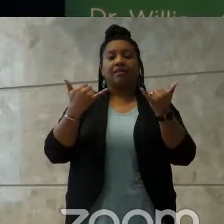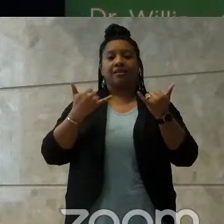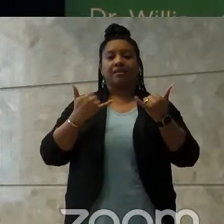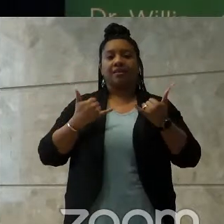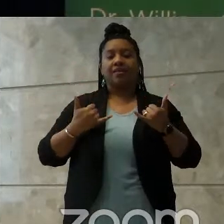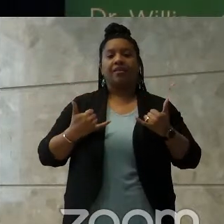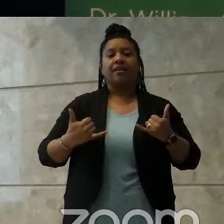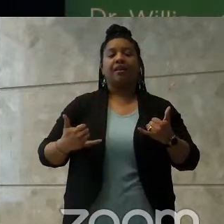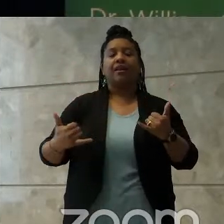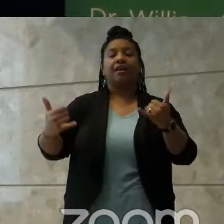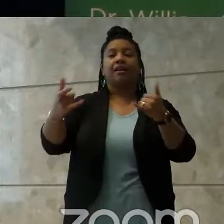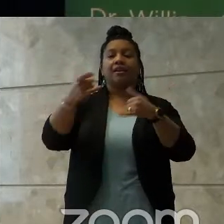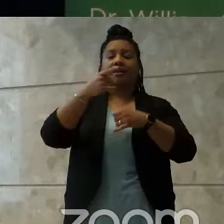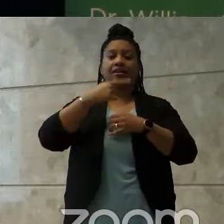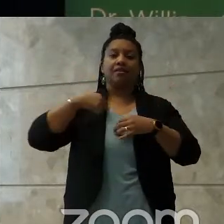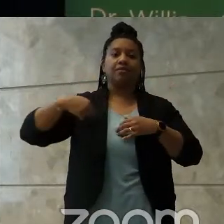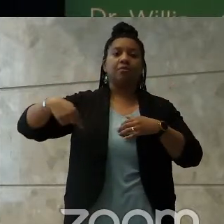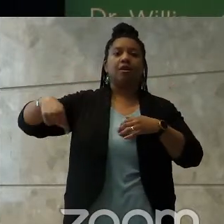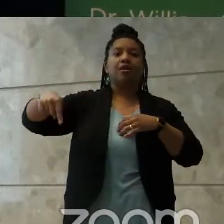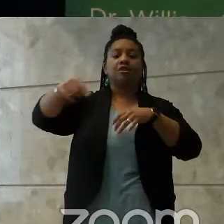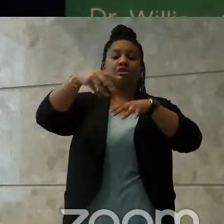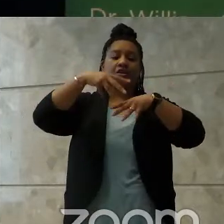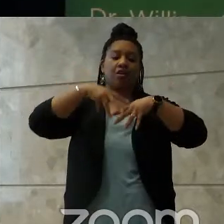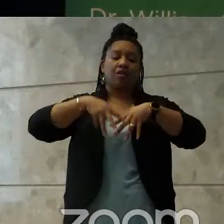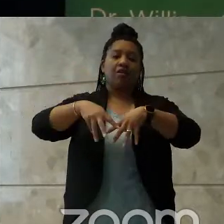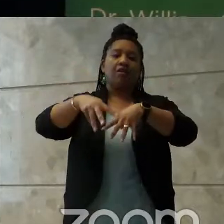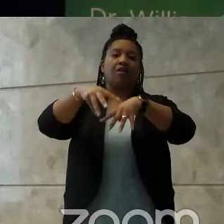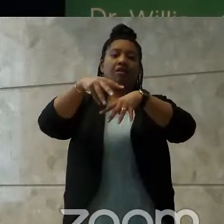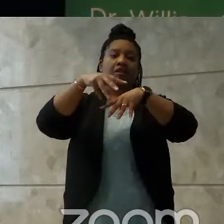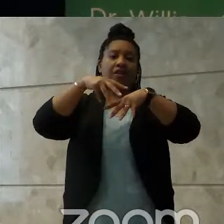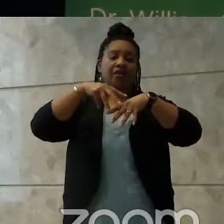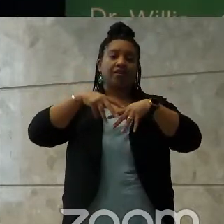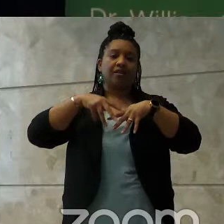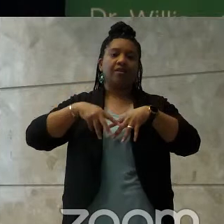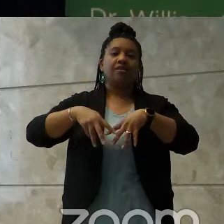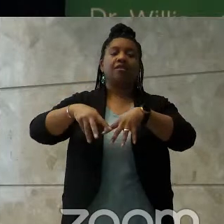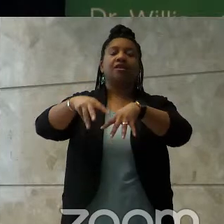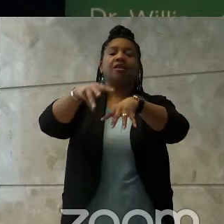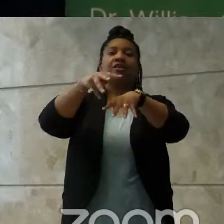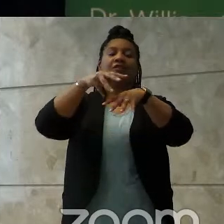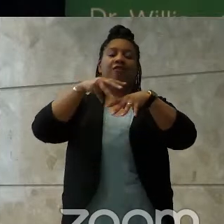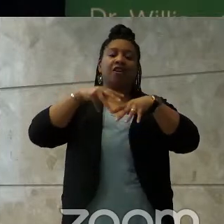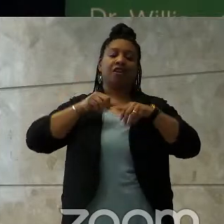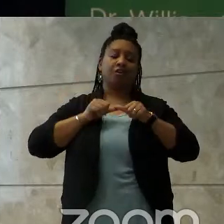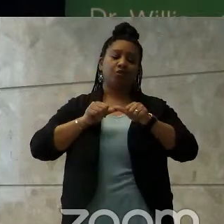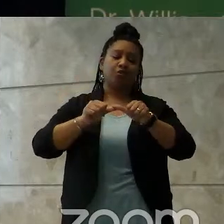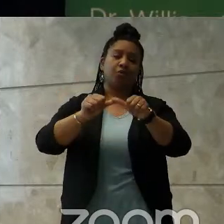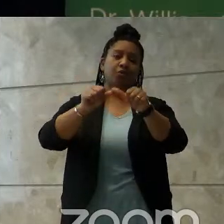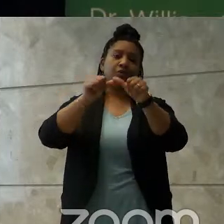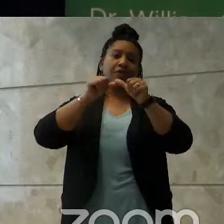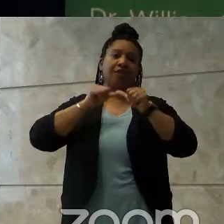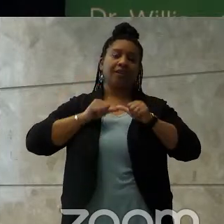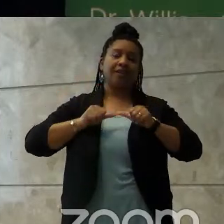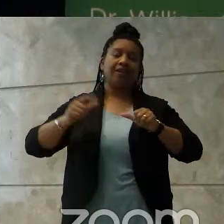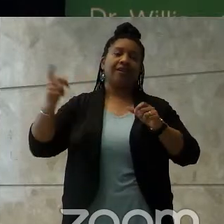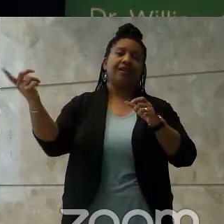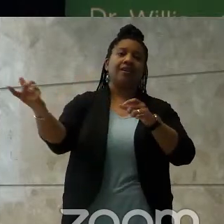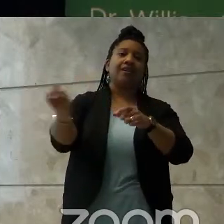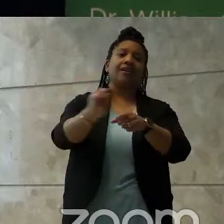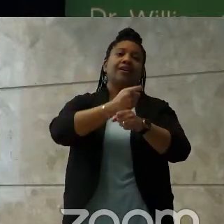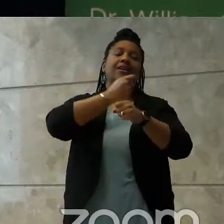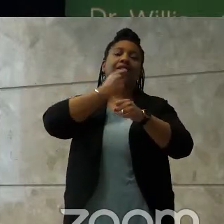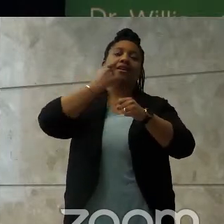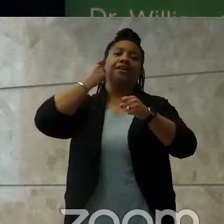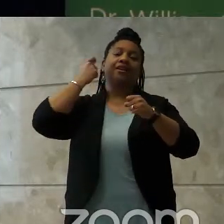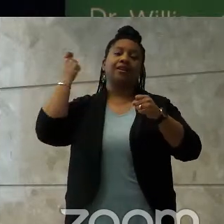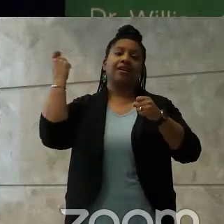begun, let us march on till victory